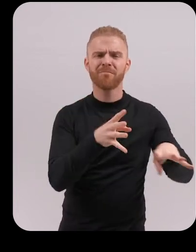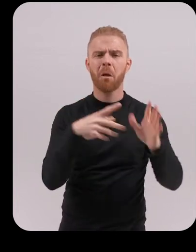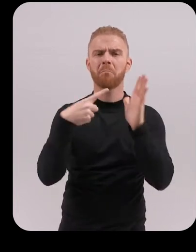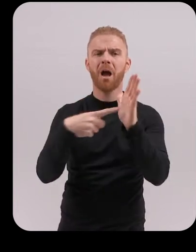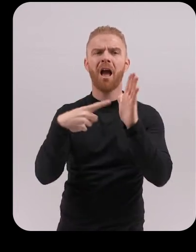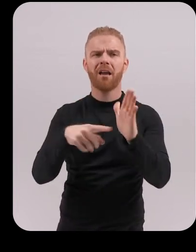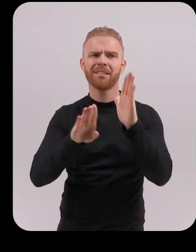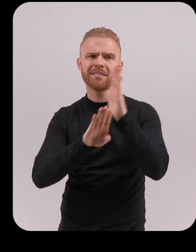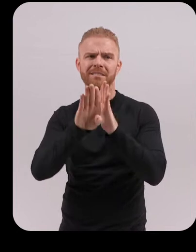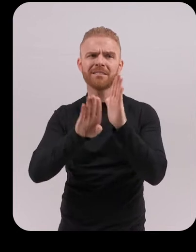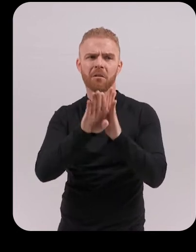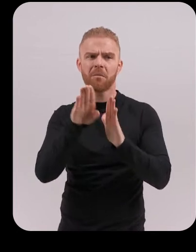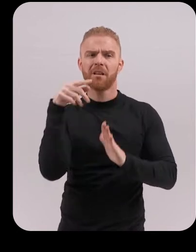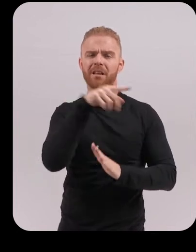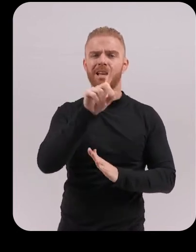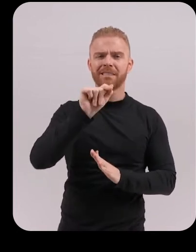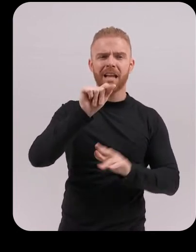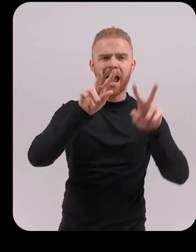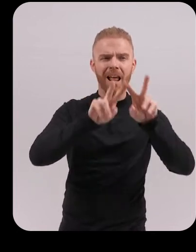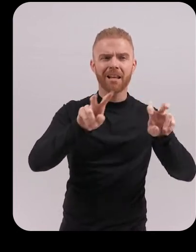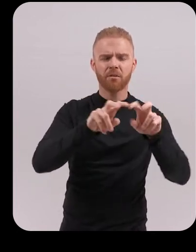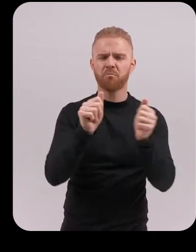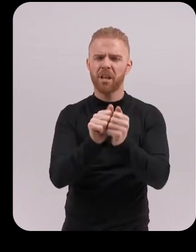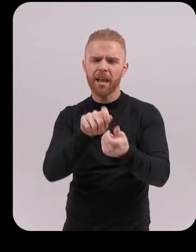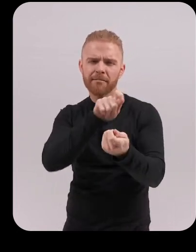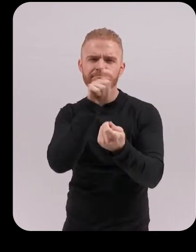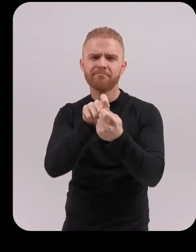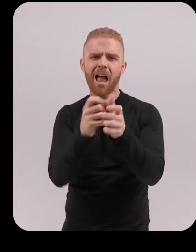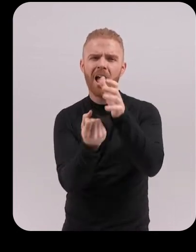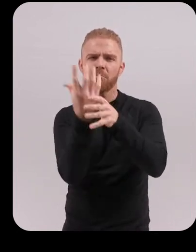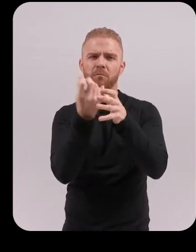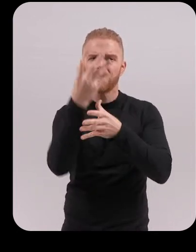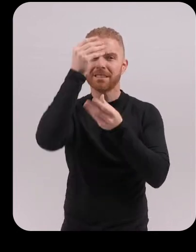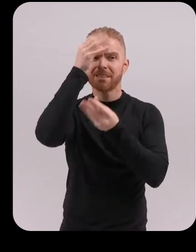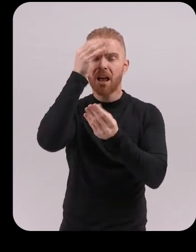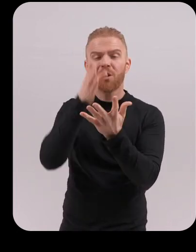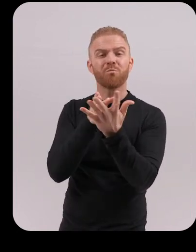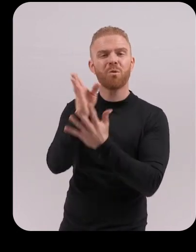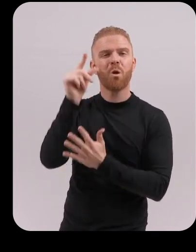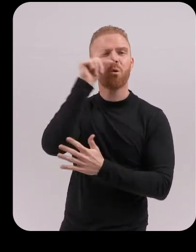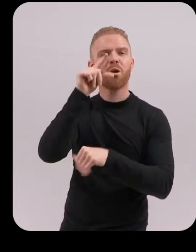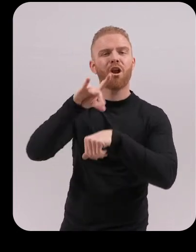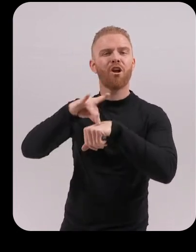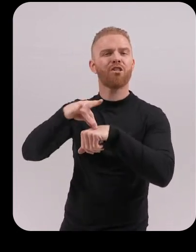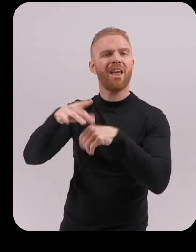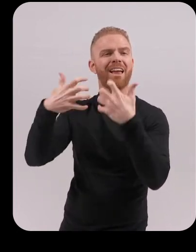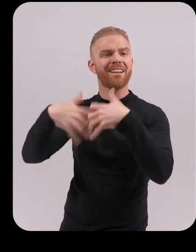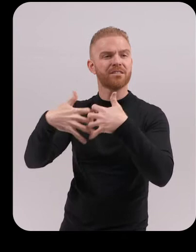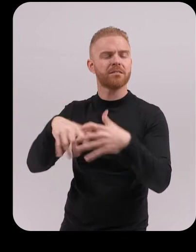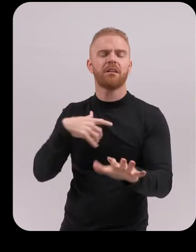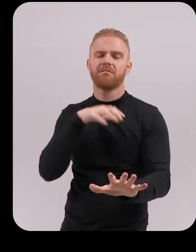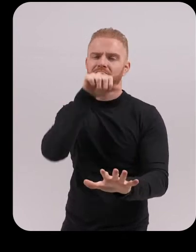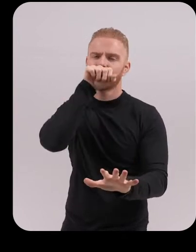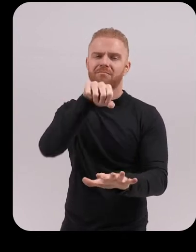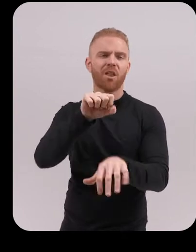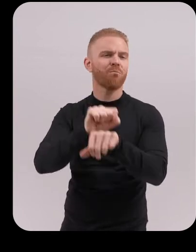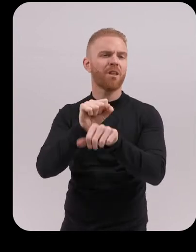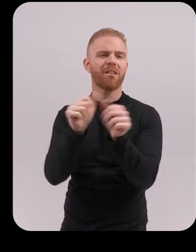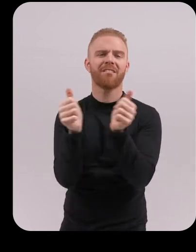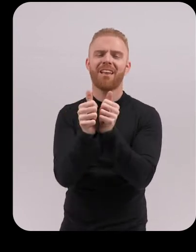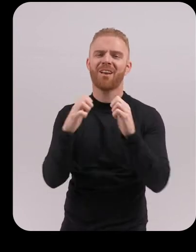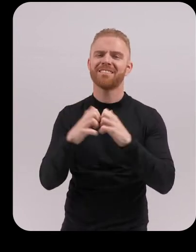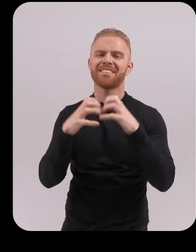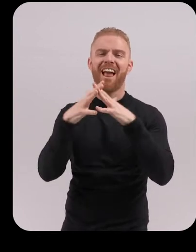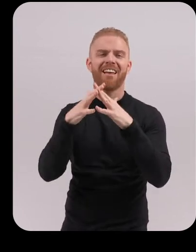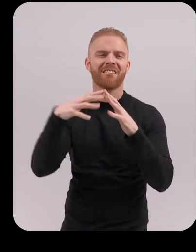model development and their analytics with accurate emissions data through Google Earth Engine. We love